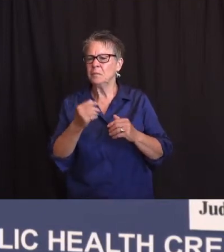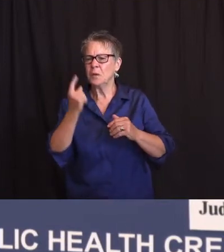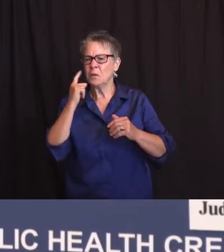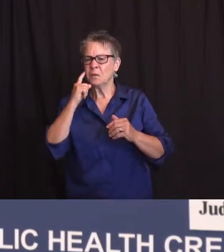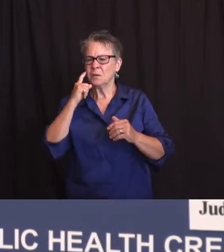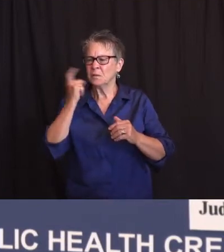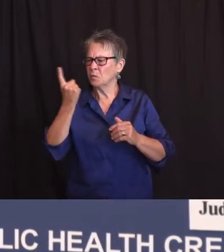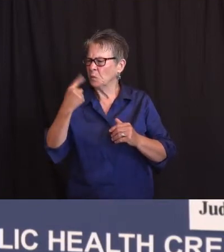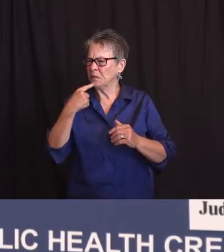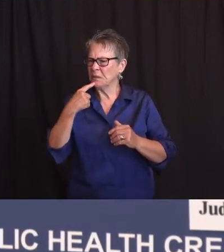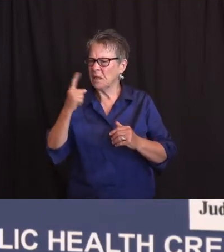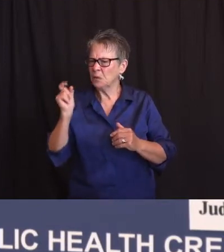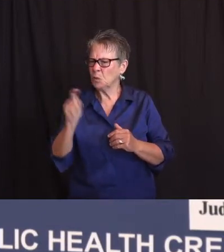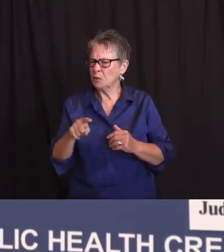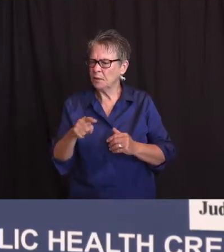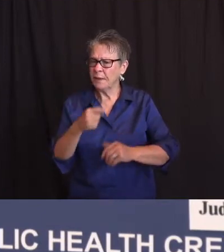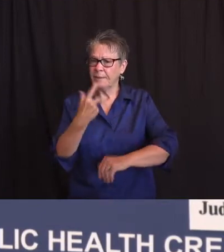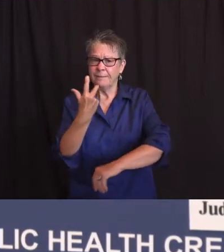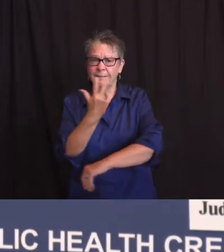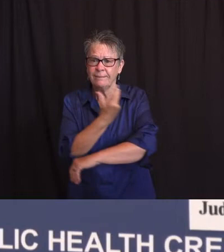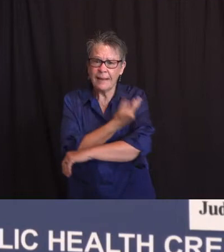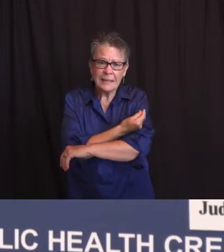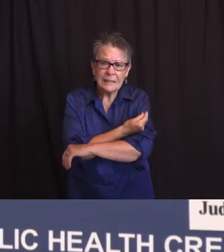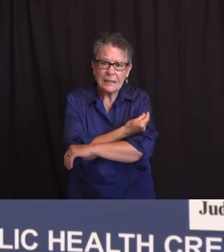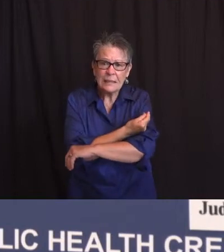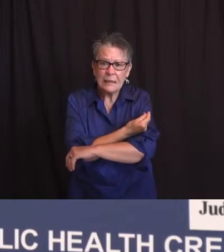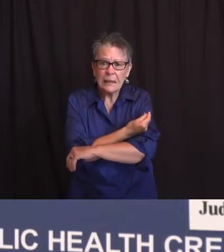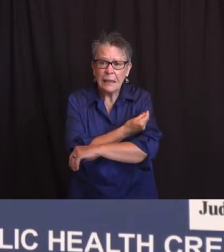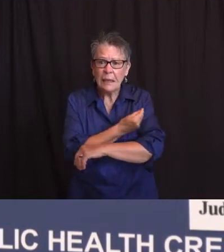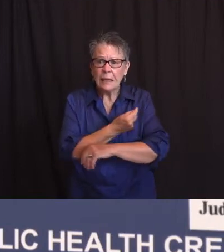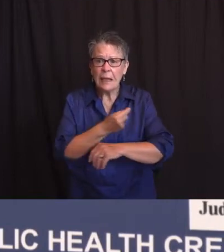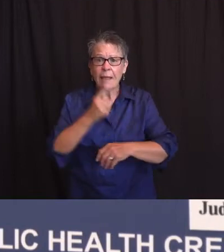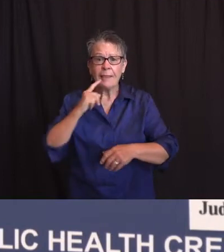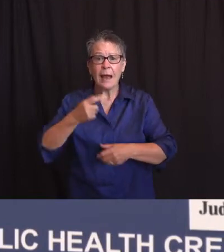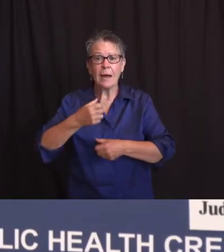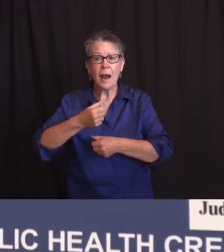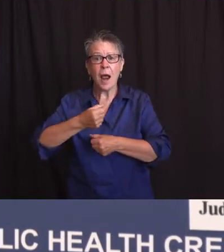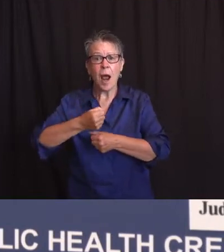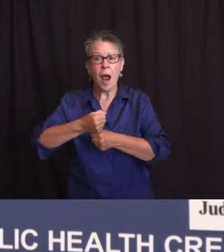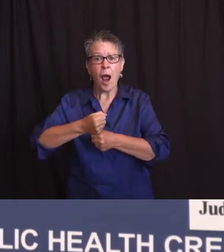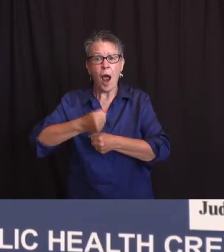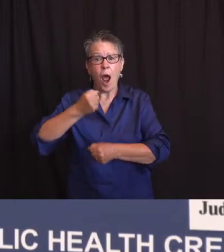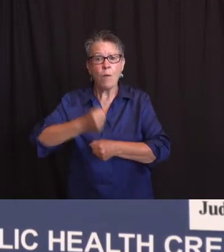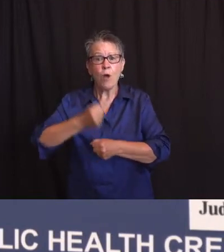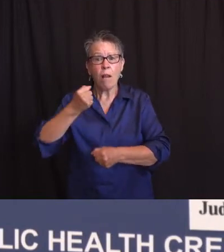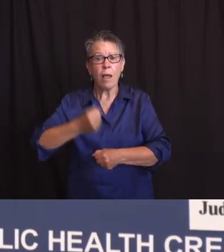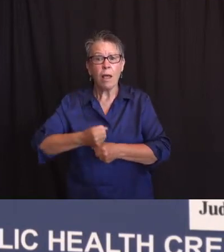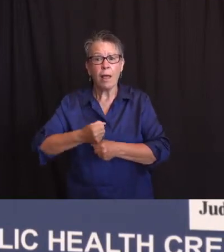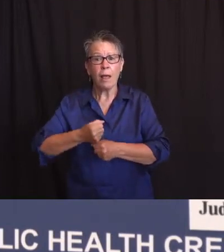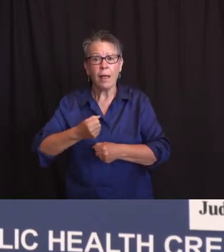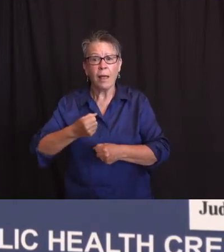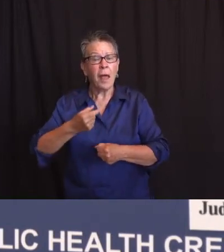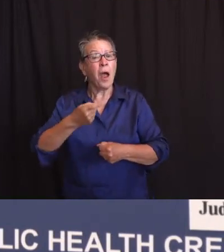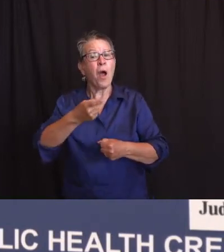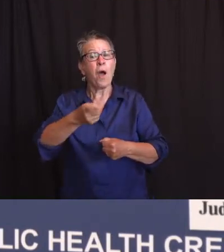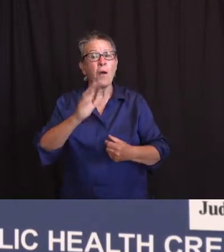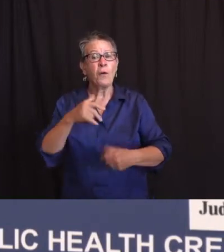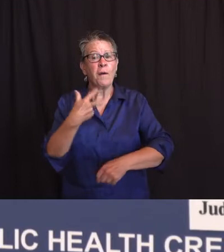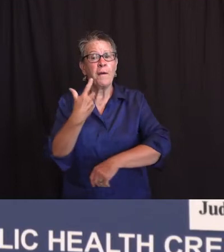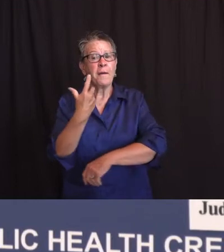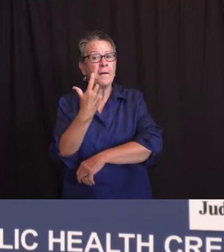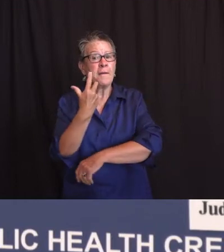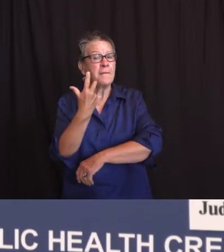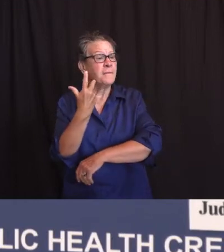it's raining. I expect that umbrella is going to keep me dry on most days, but if there's a hurricane out there, it's not going to keep me dry. Similarly